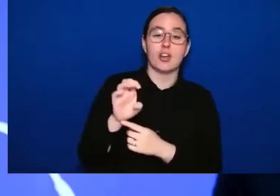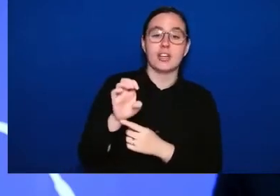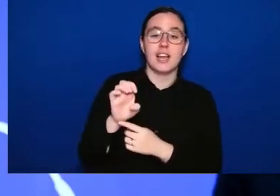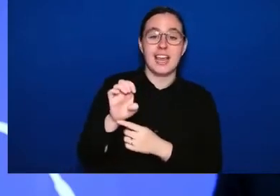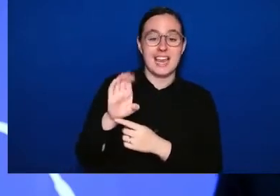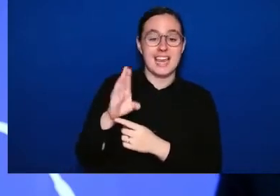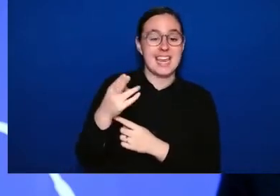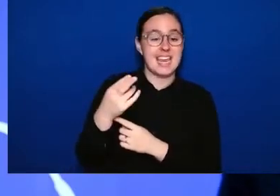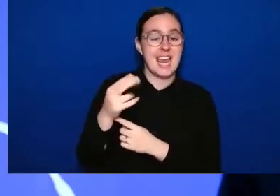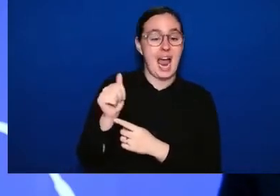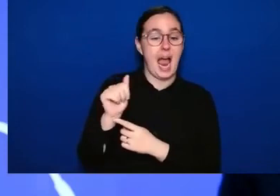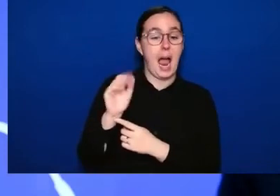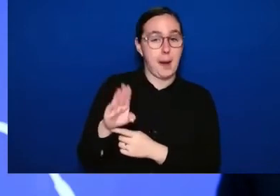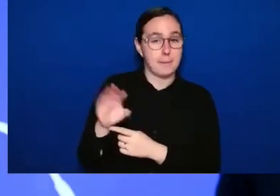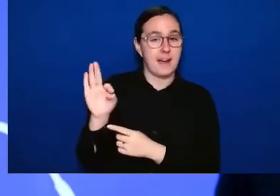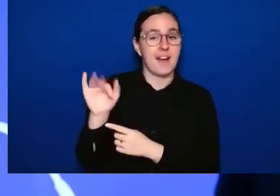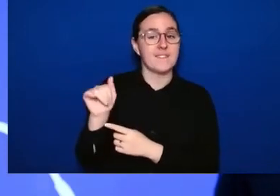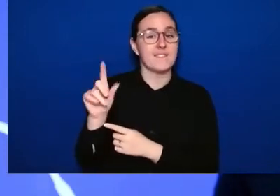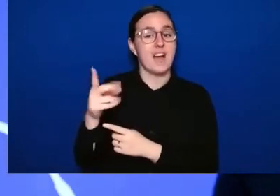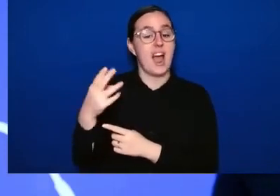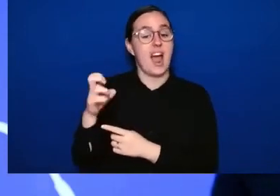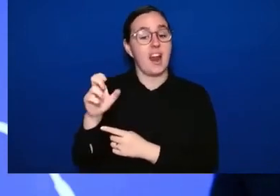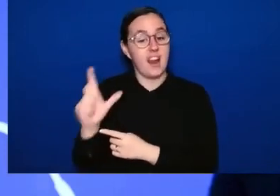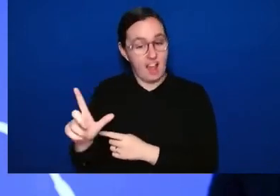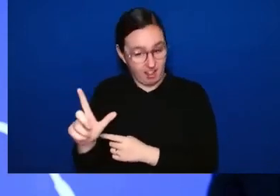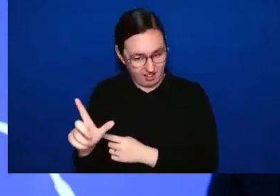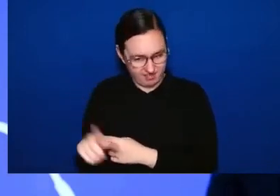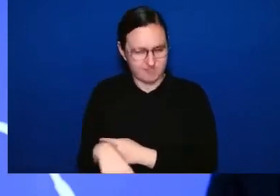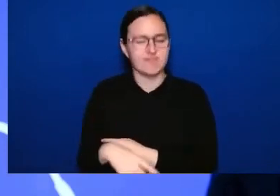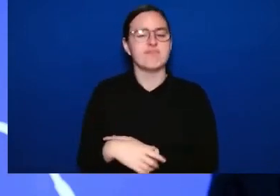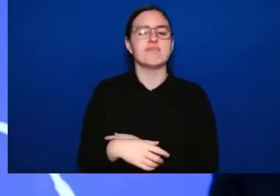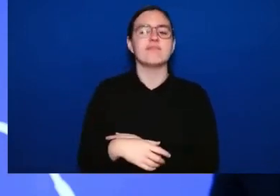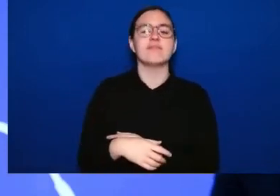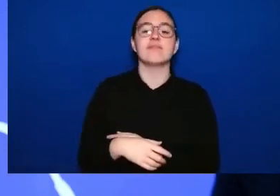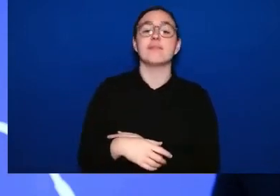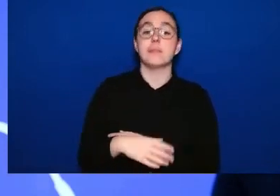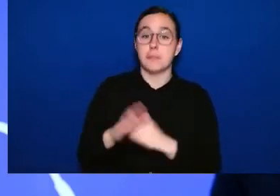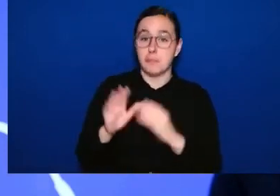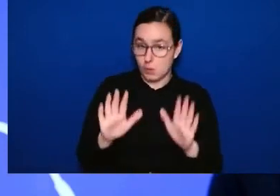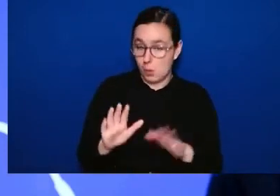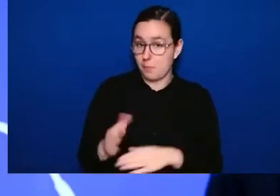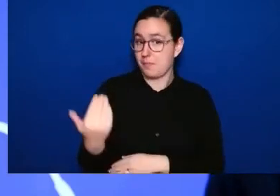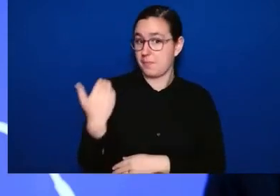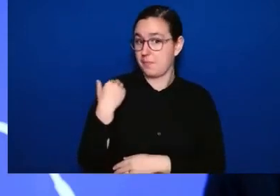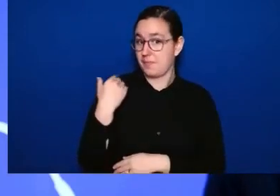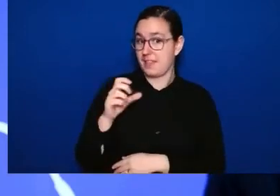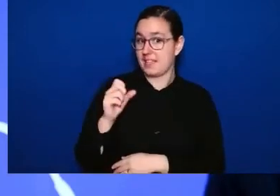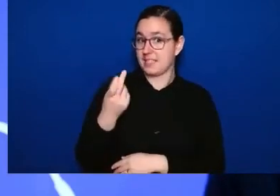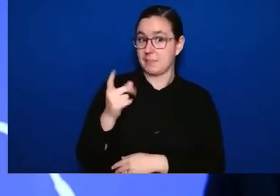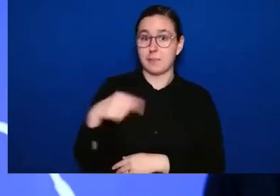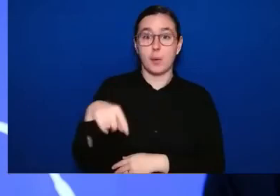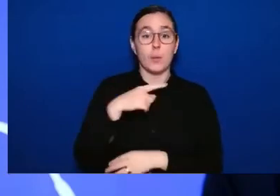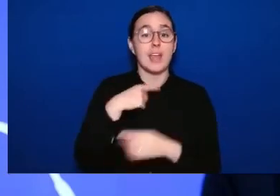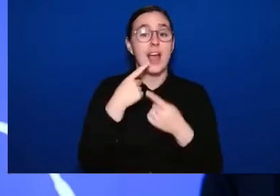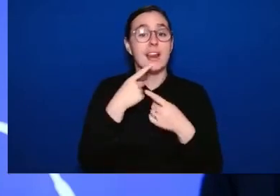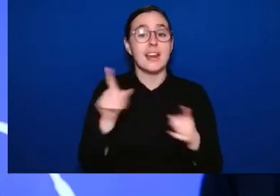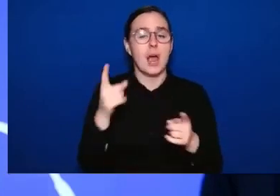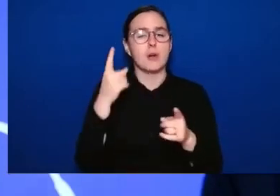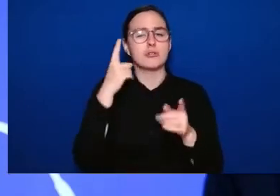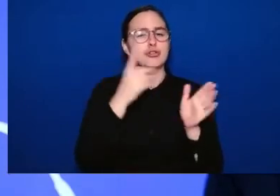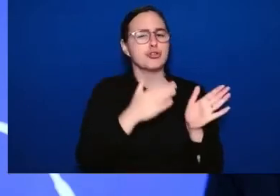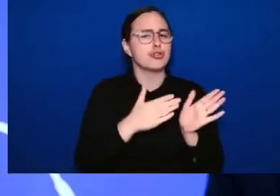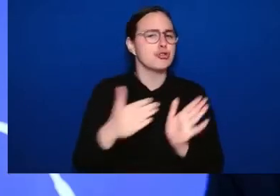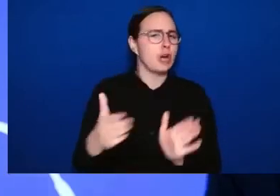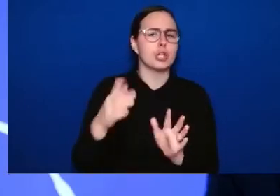In September, we announced a health human resources strategy, which has 5 actions to strengthen British Columbia's